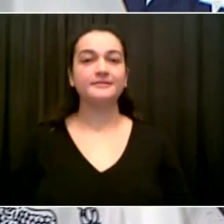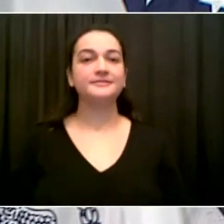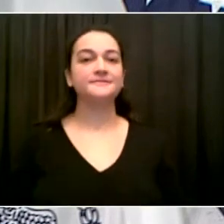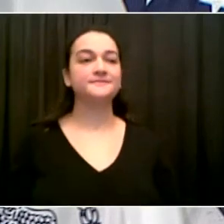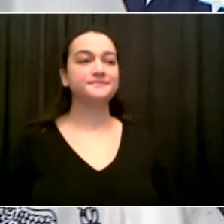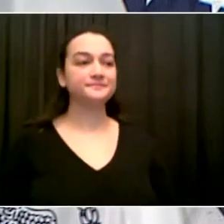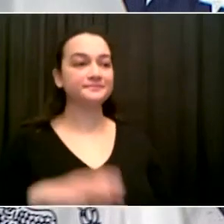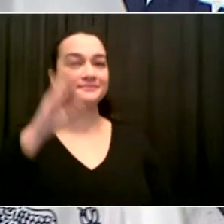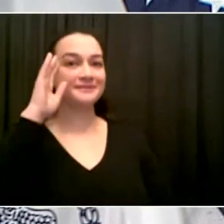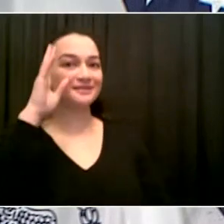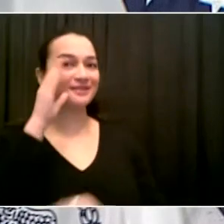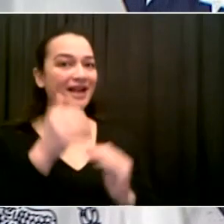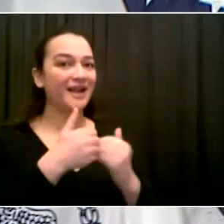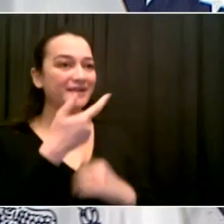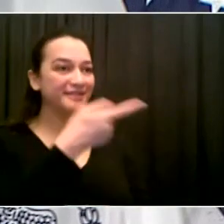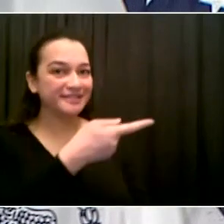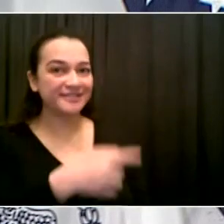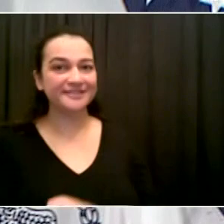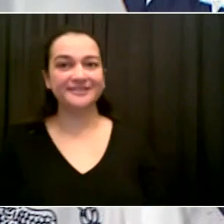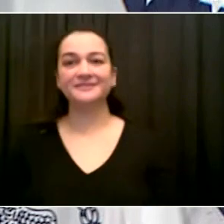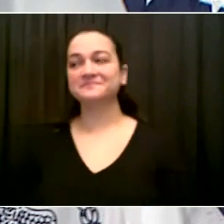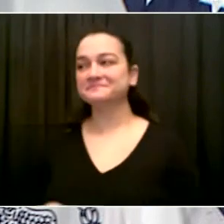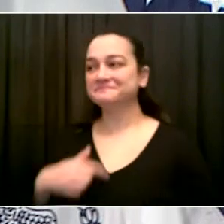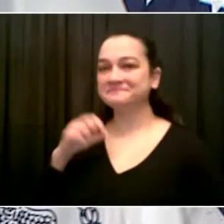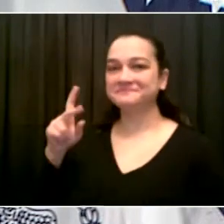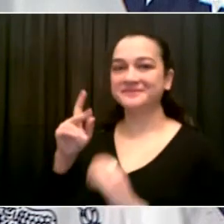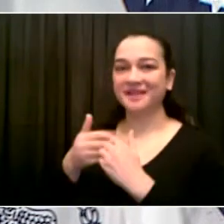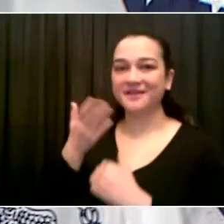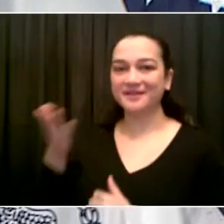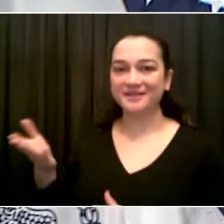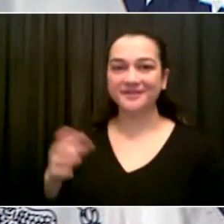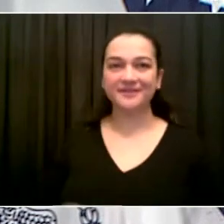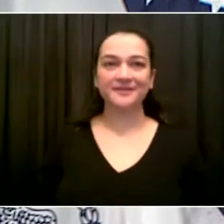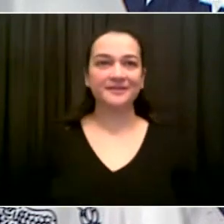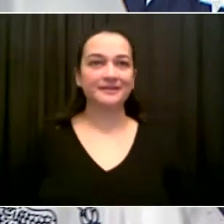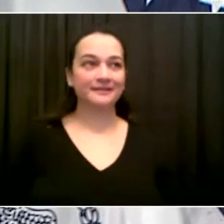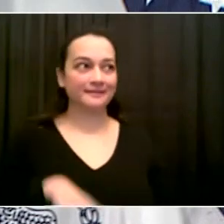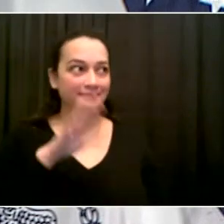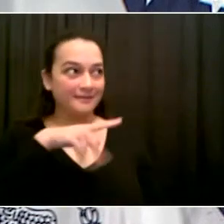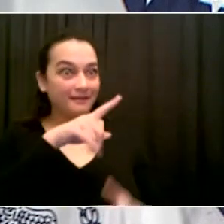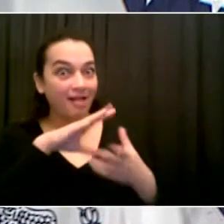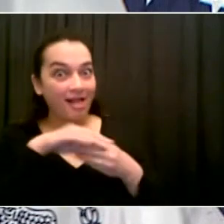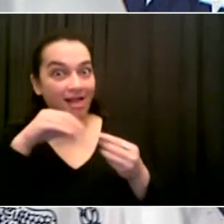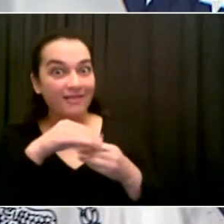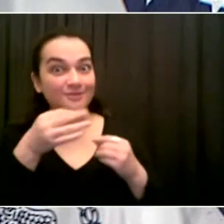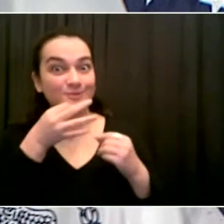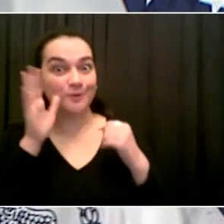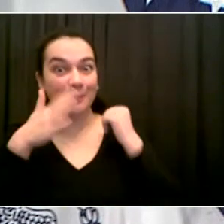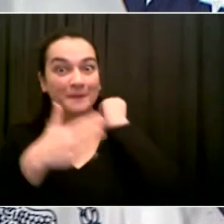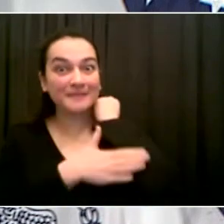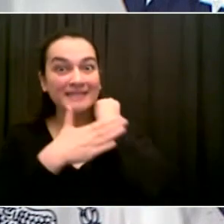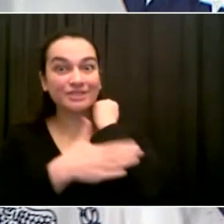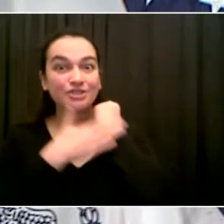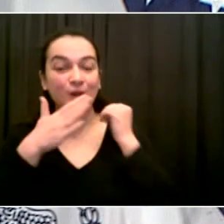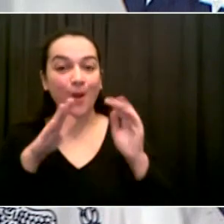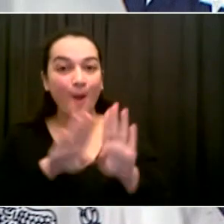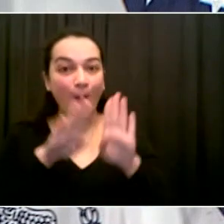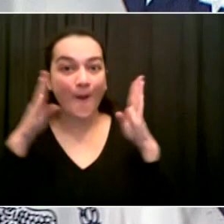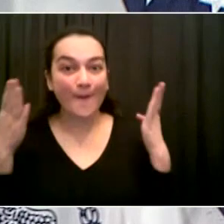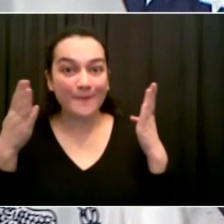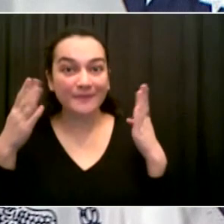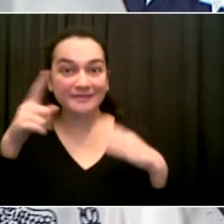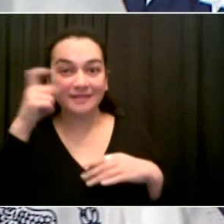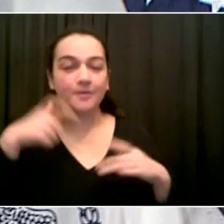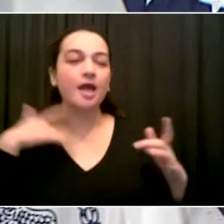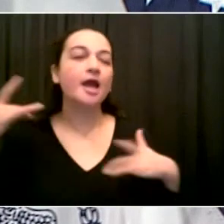about the beaches opening up on time. My question for you is about actually after the summer,